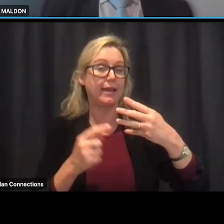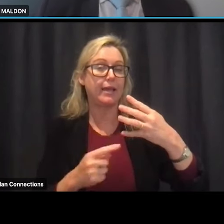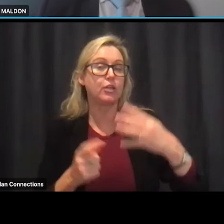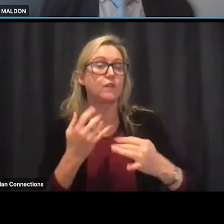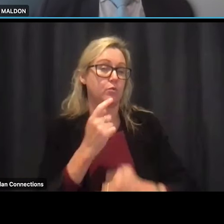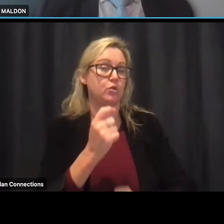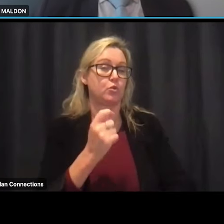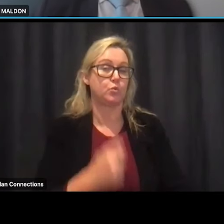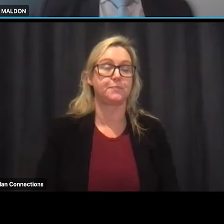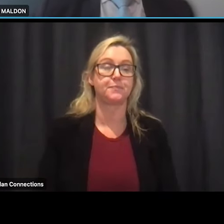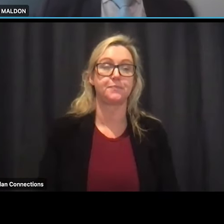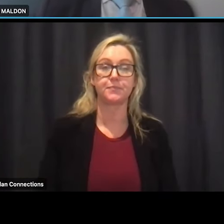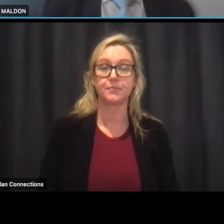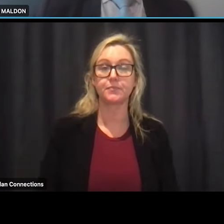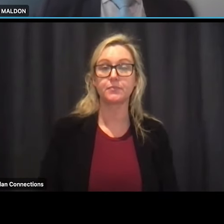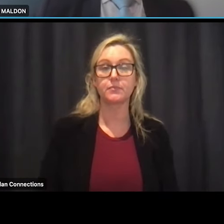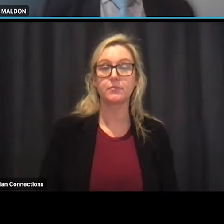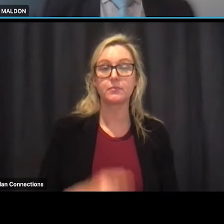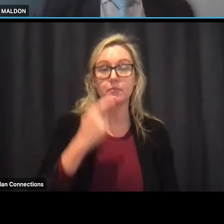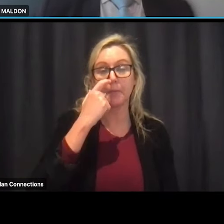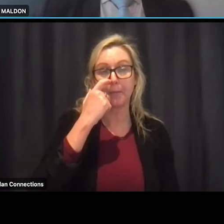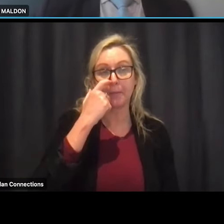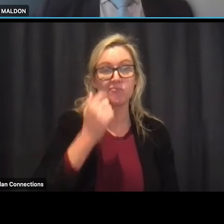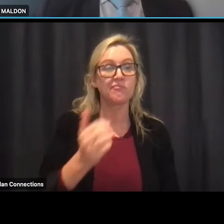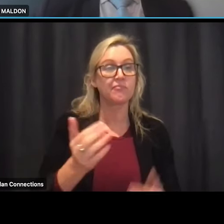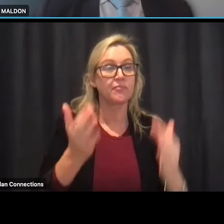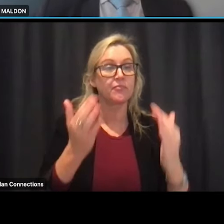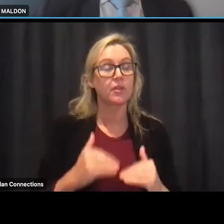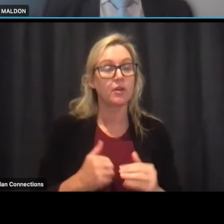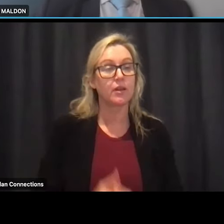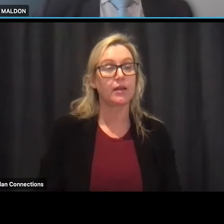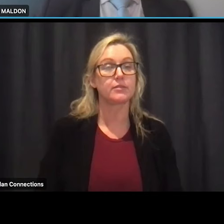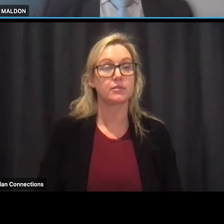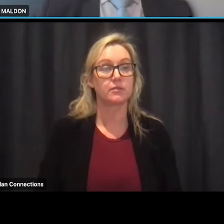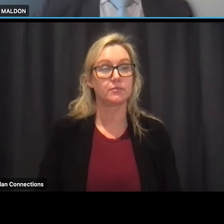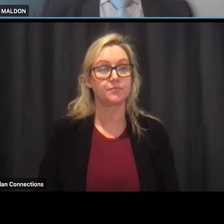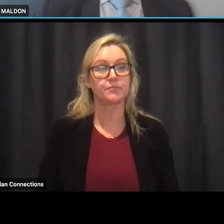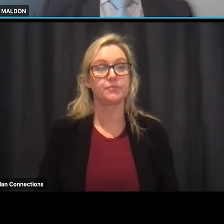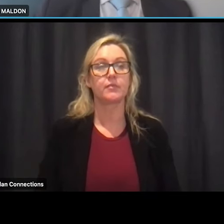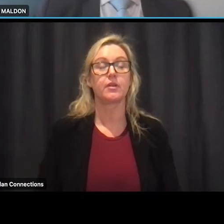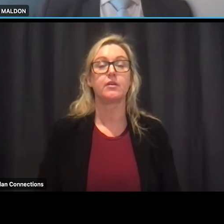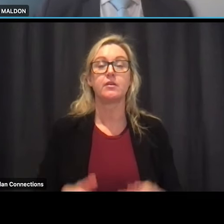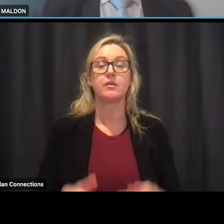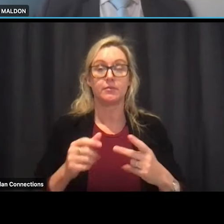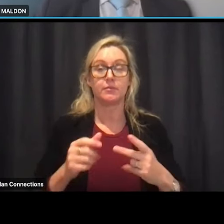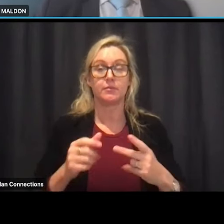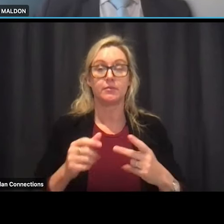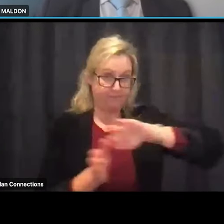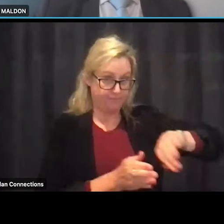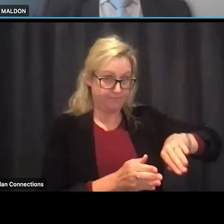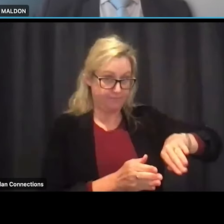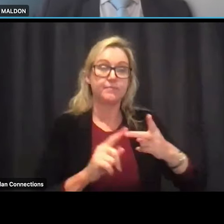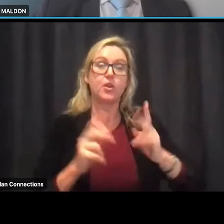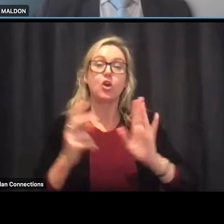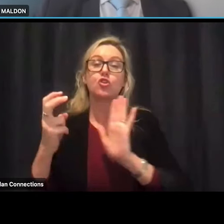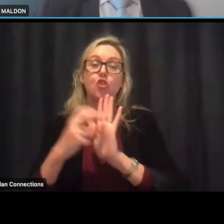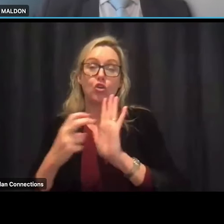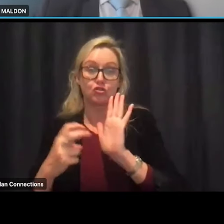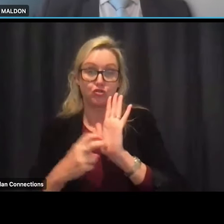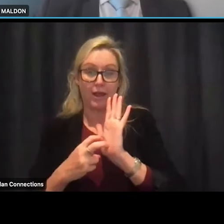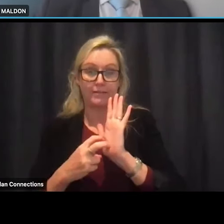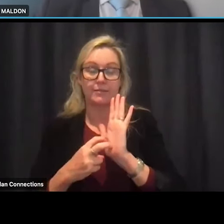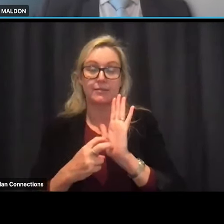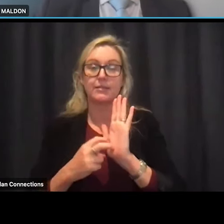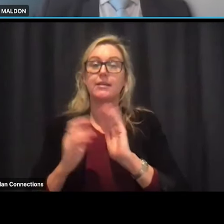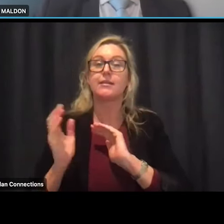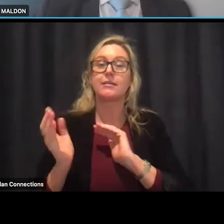minute. So next, if we jump to the next slide, we have contract catering. So contract catering on site, where food is prepared